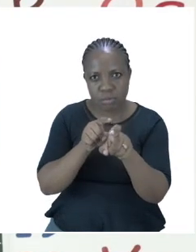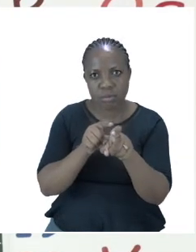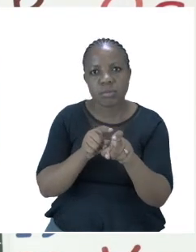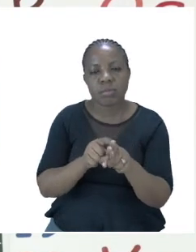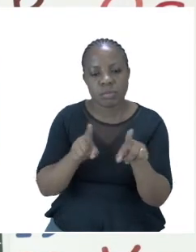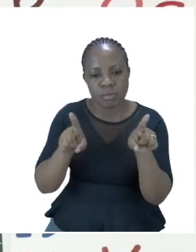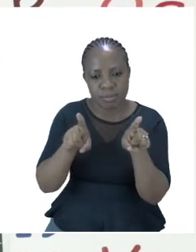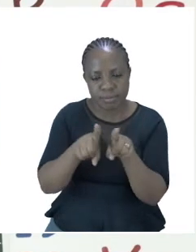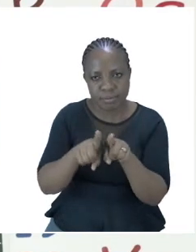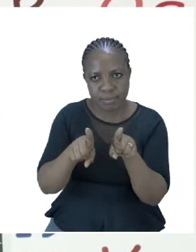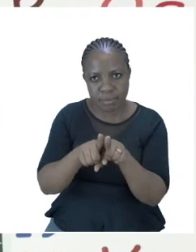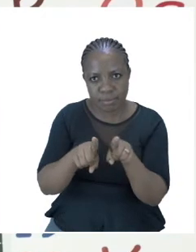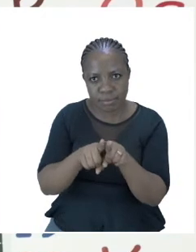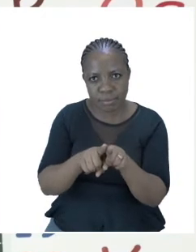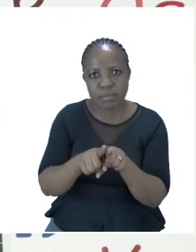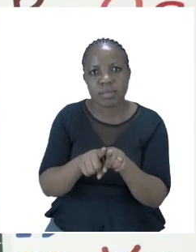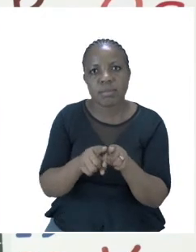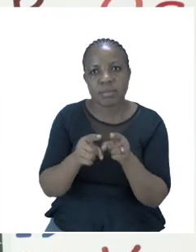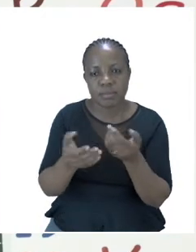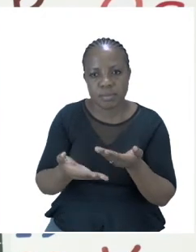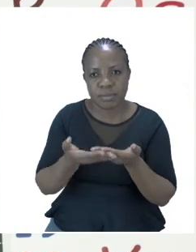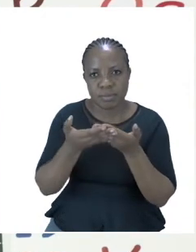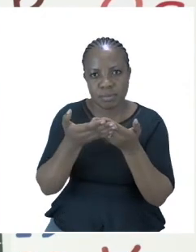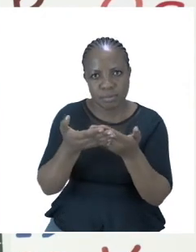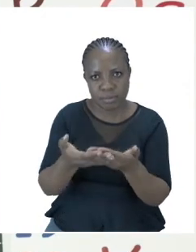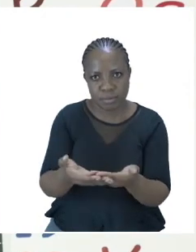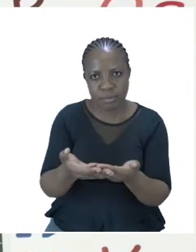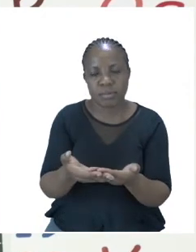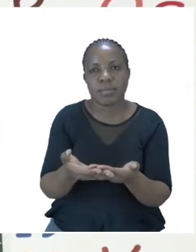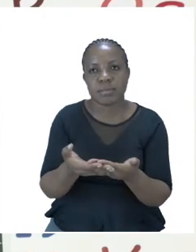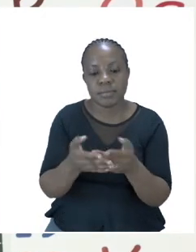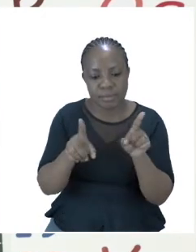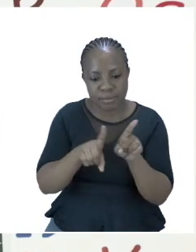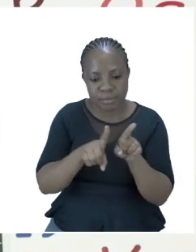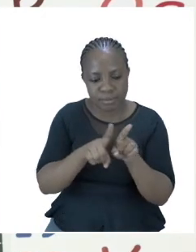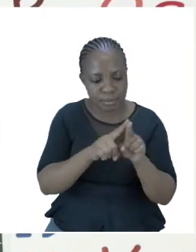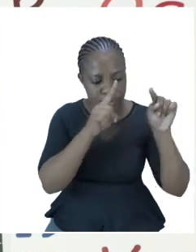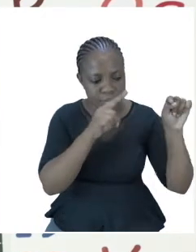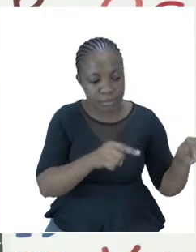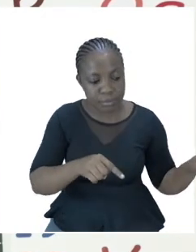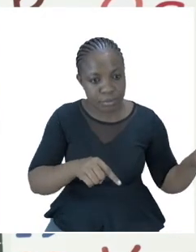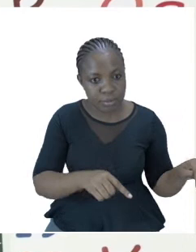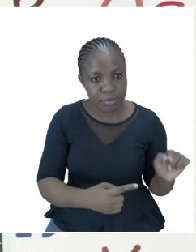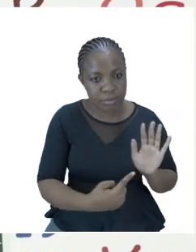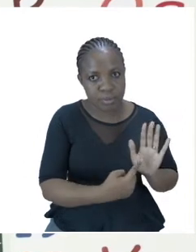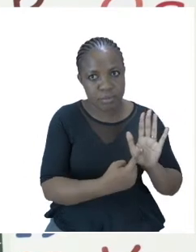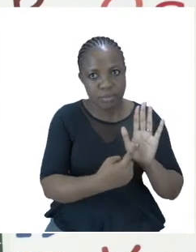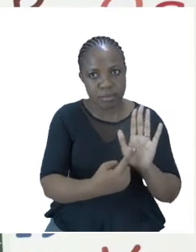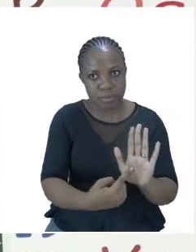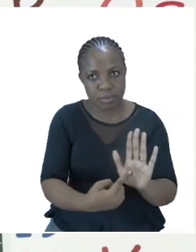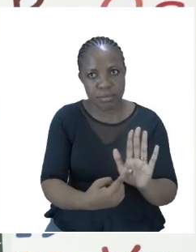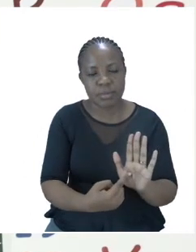are supposed to be. This is why I also have a dotted line on my board. Let us